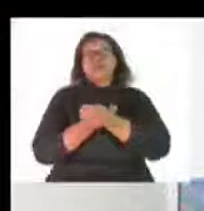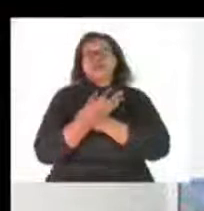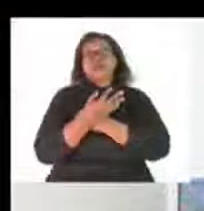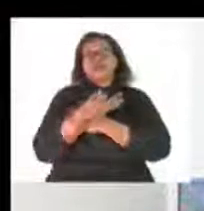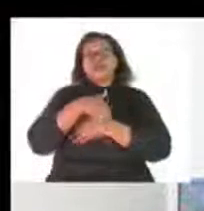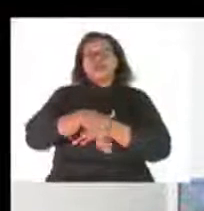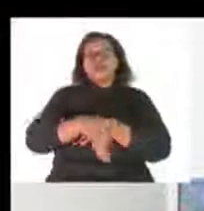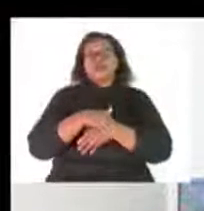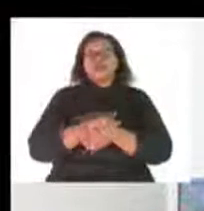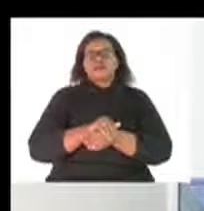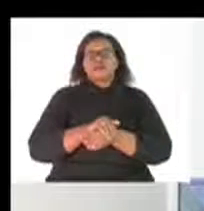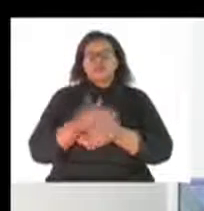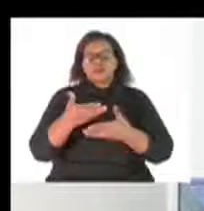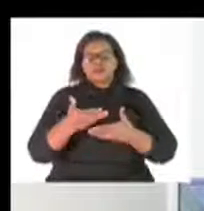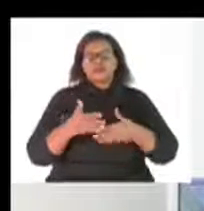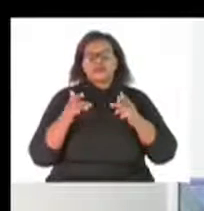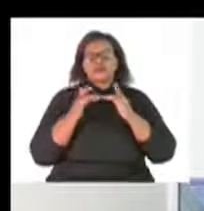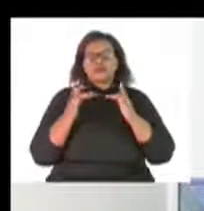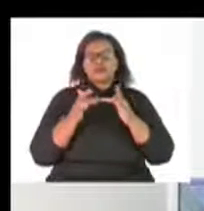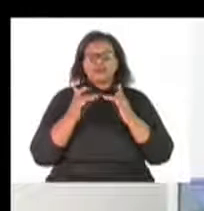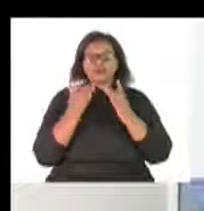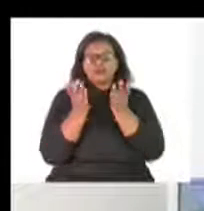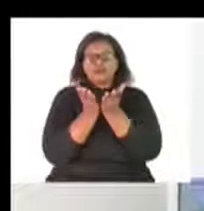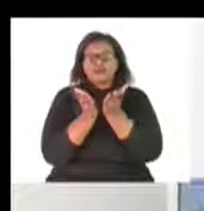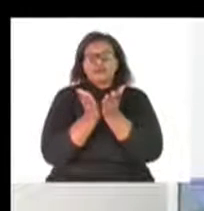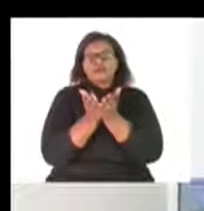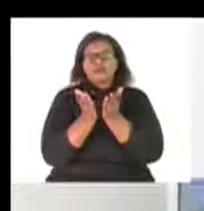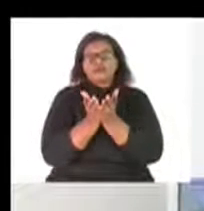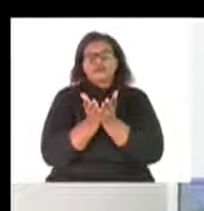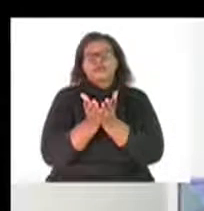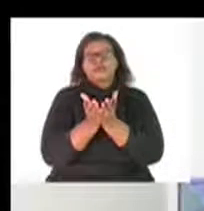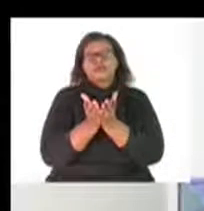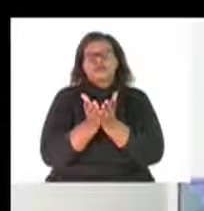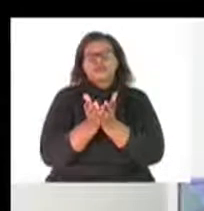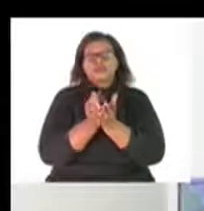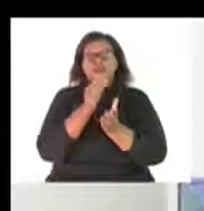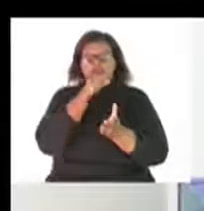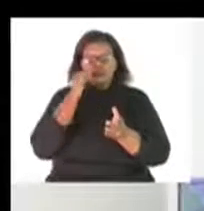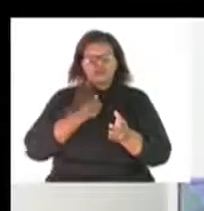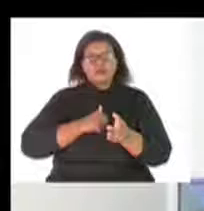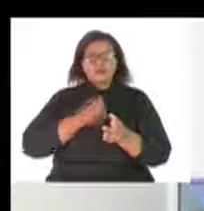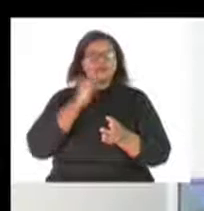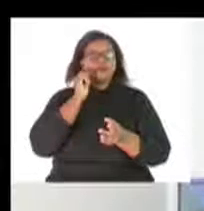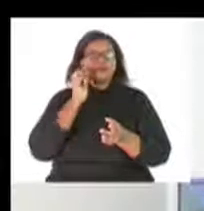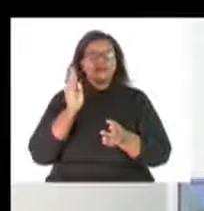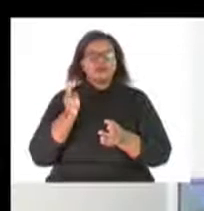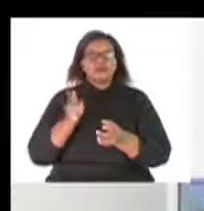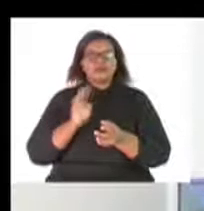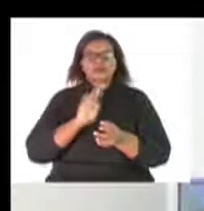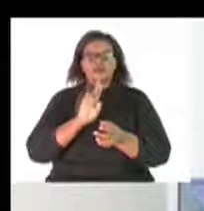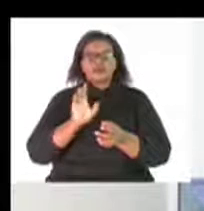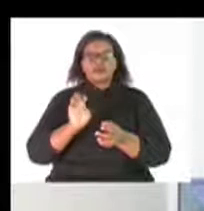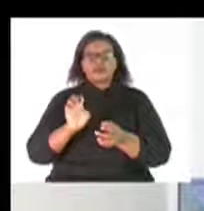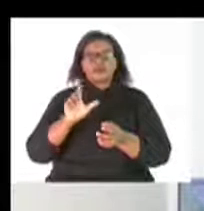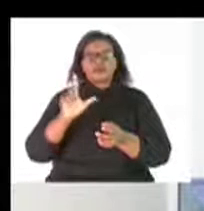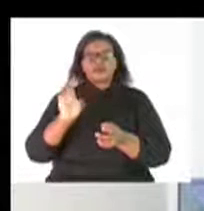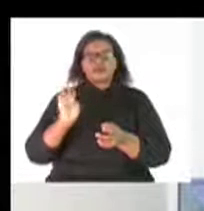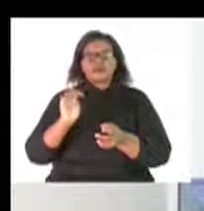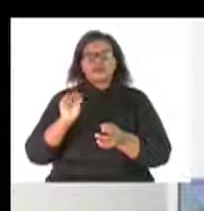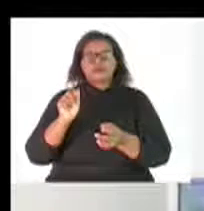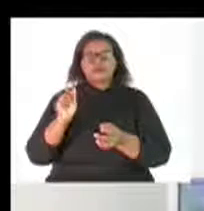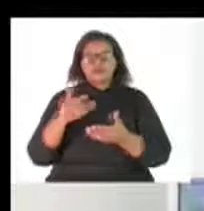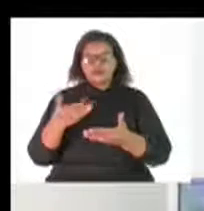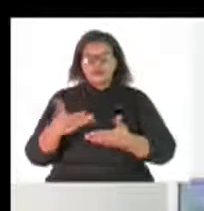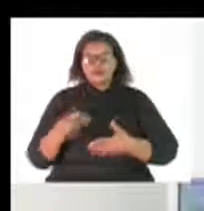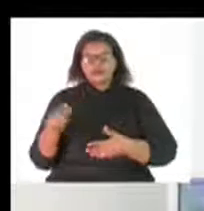Yeah. Welcome to my Zone online school. My name is P.S. Akanime, and welcome,